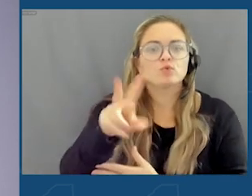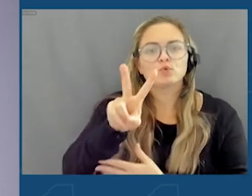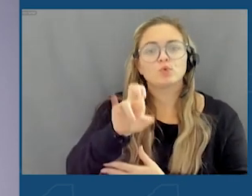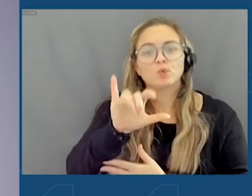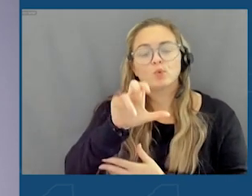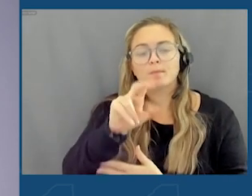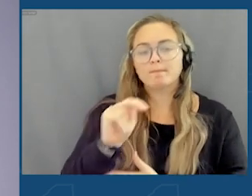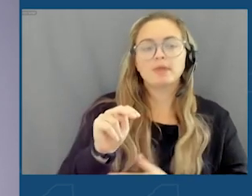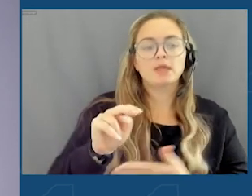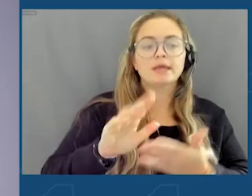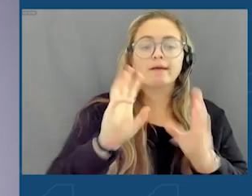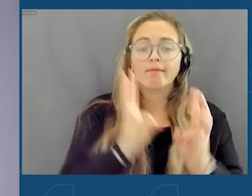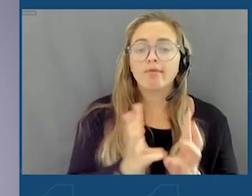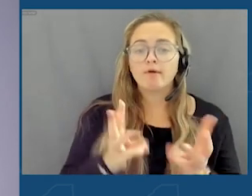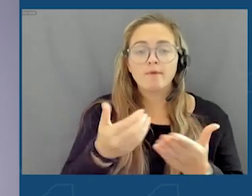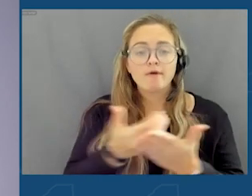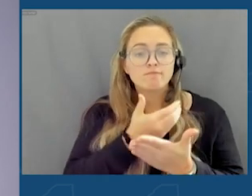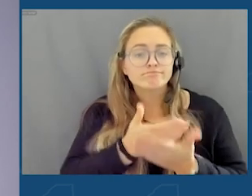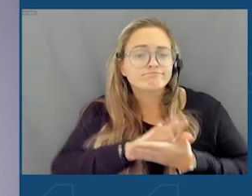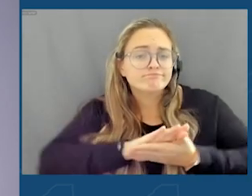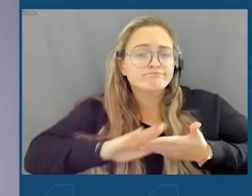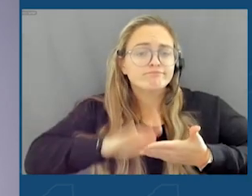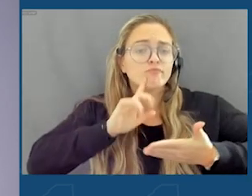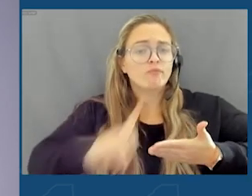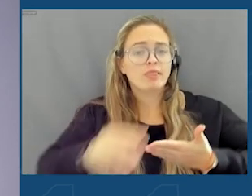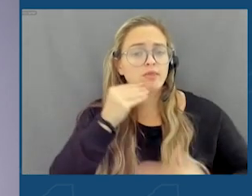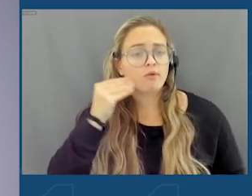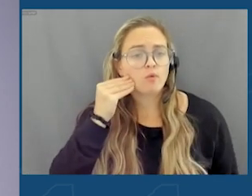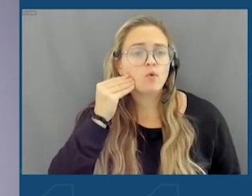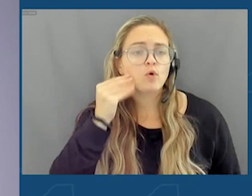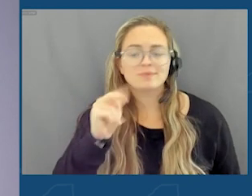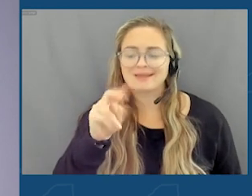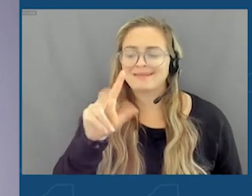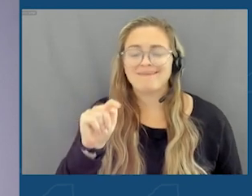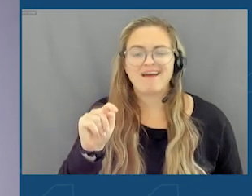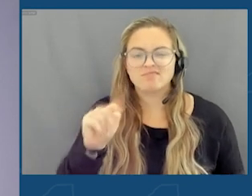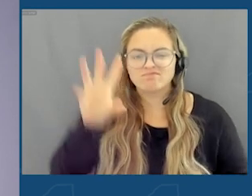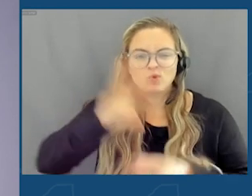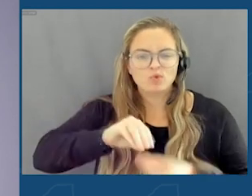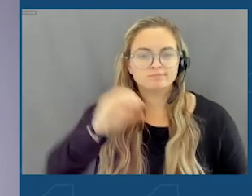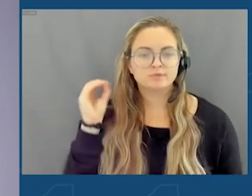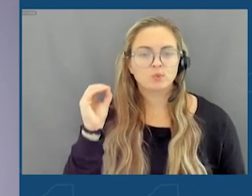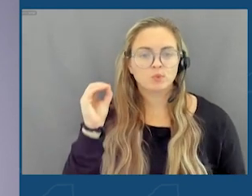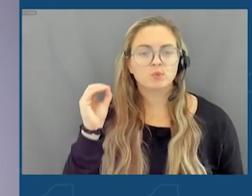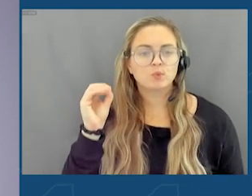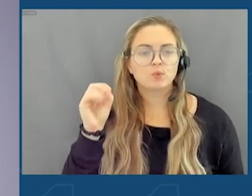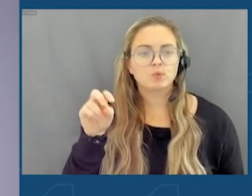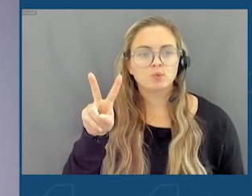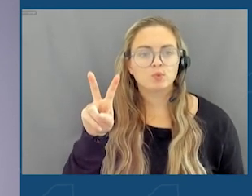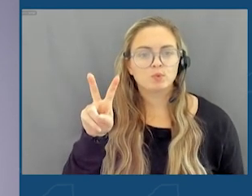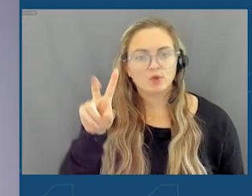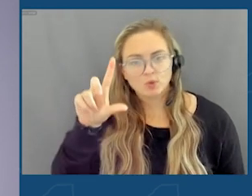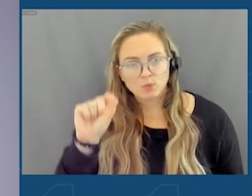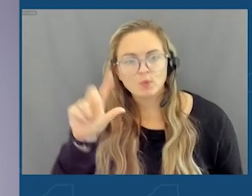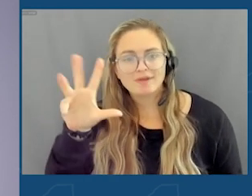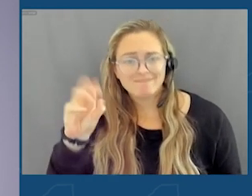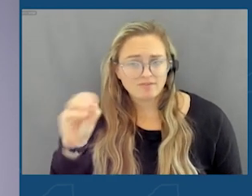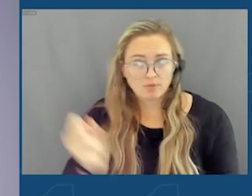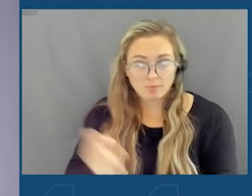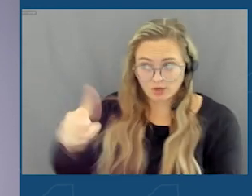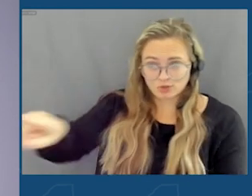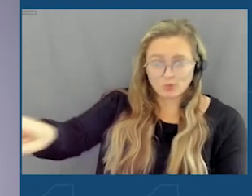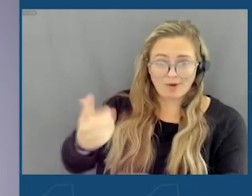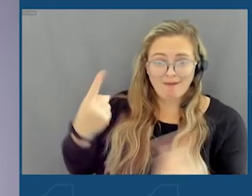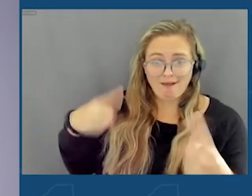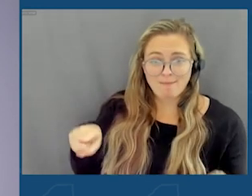by 2030 and to be net zero by 2050. All of you younger people, make sure we hit that in 2050.